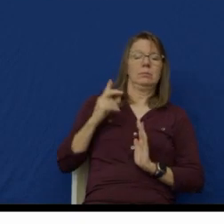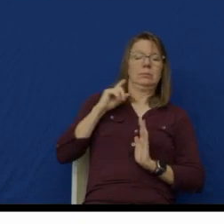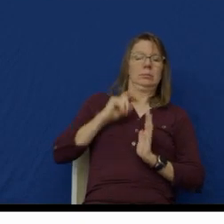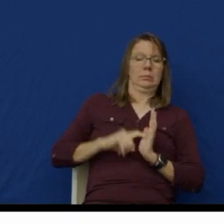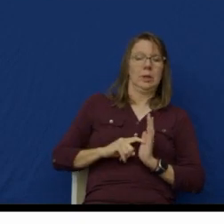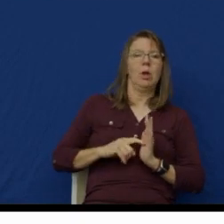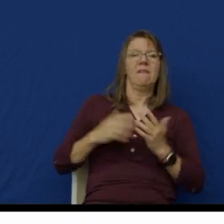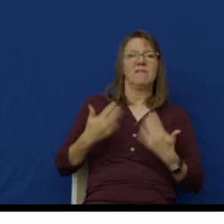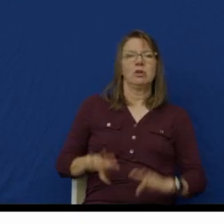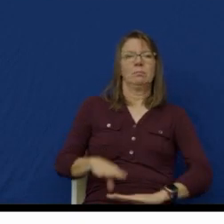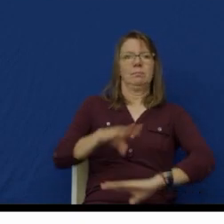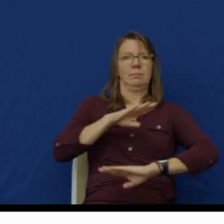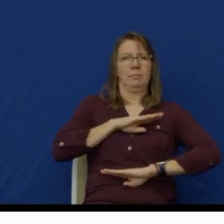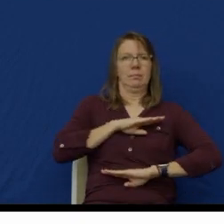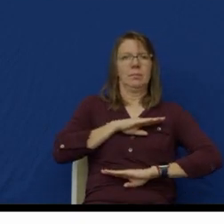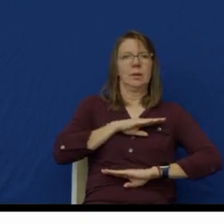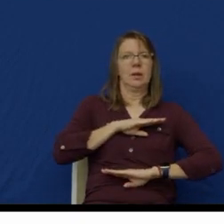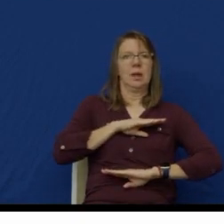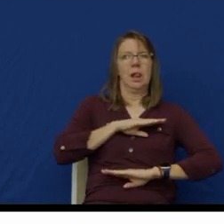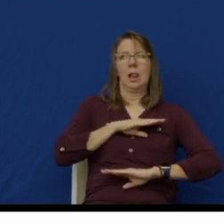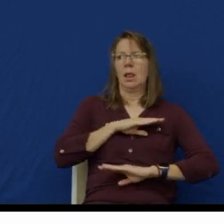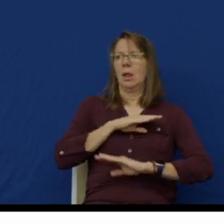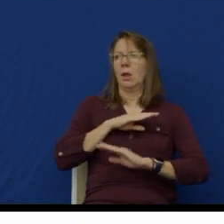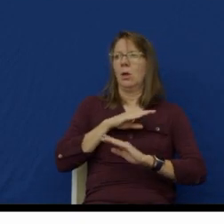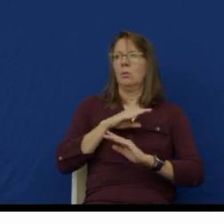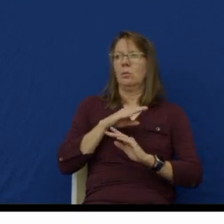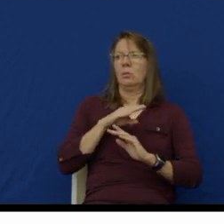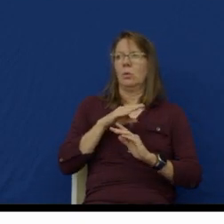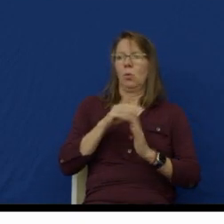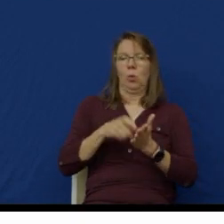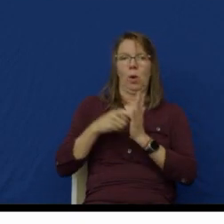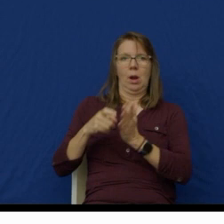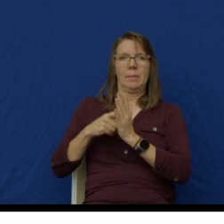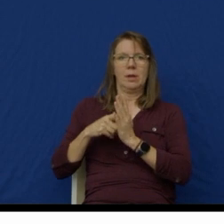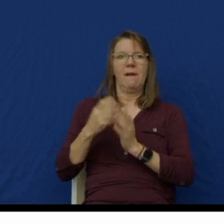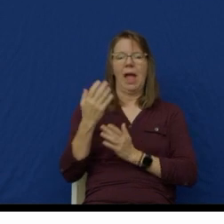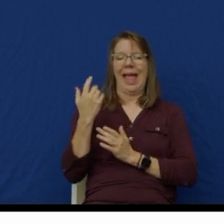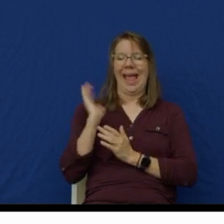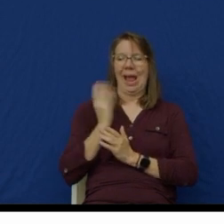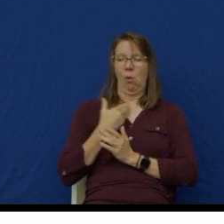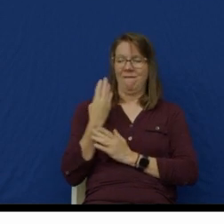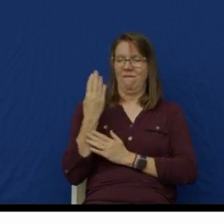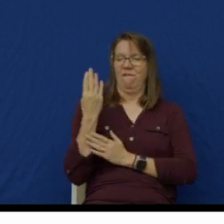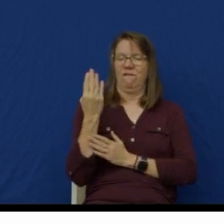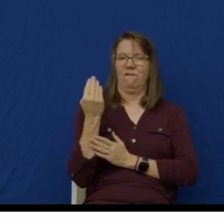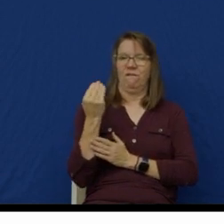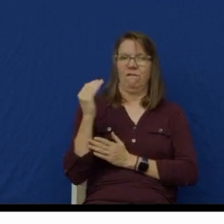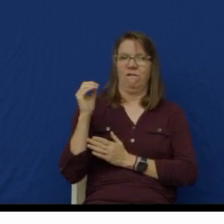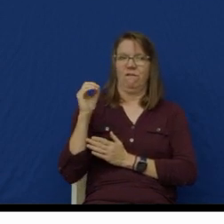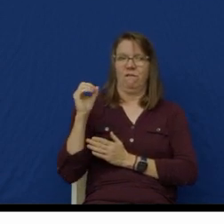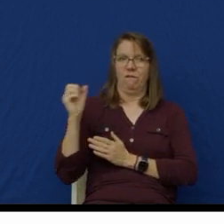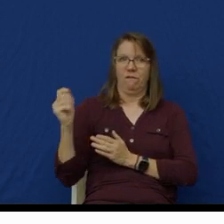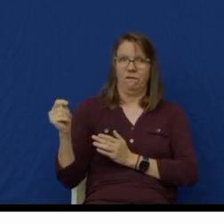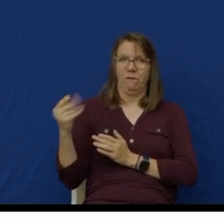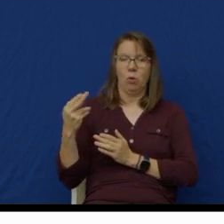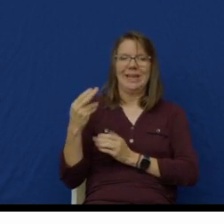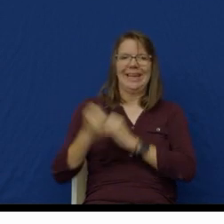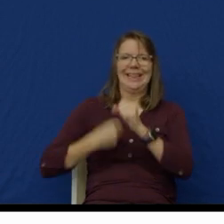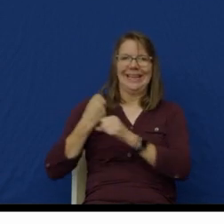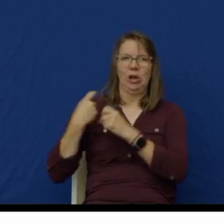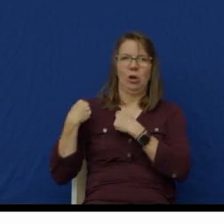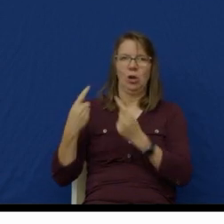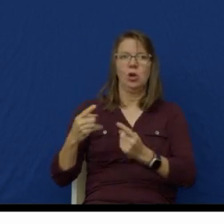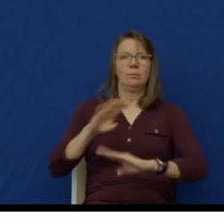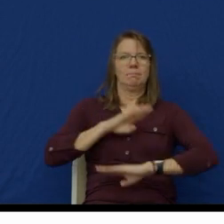IDEA. This is Kentucky's 14th consecutive year of achieving the highest level of determination possible. The